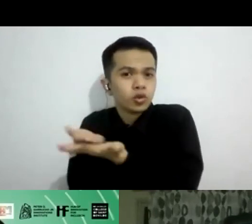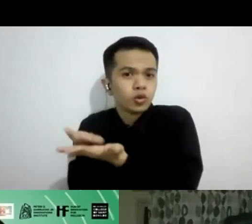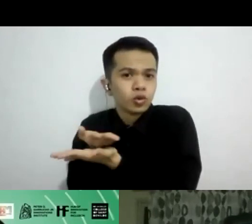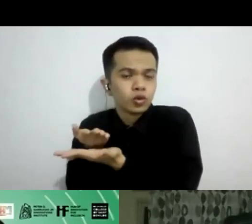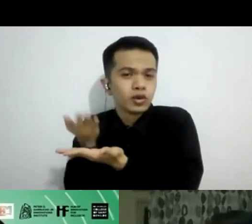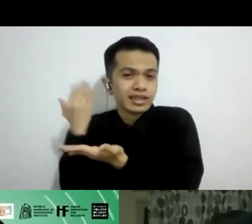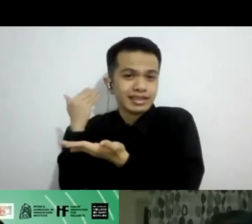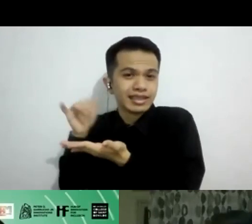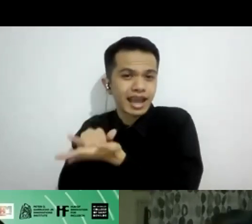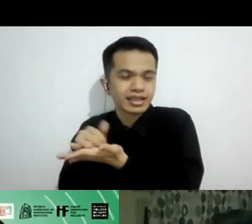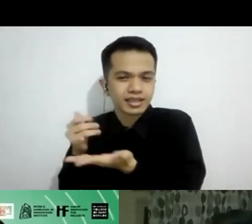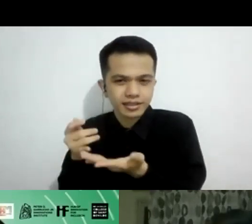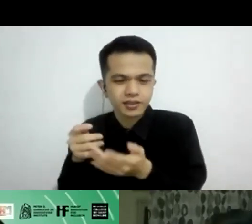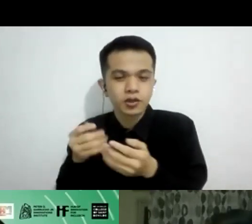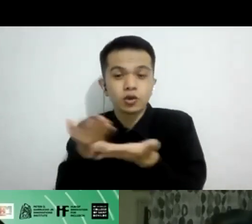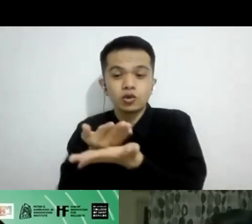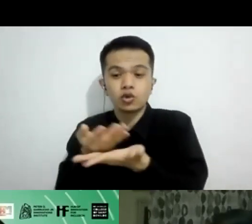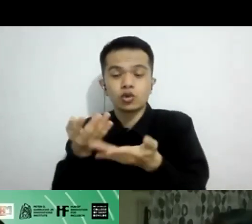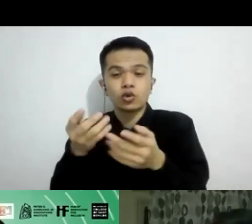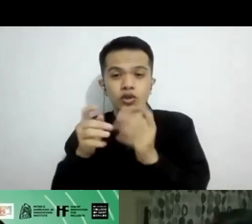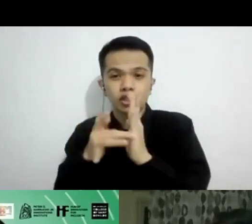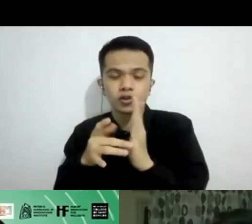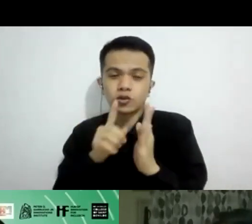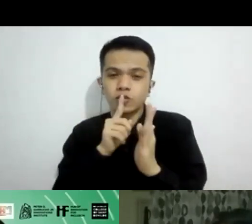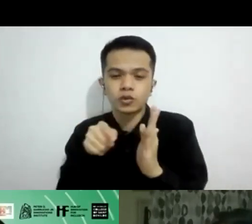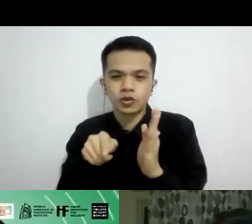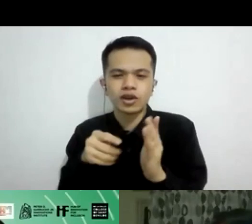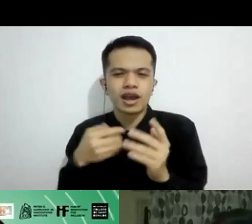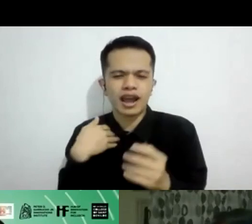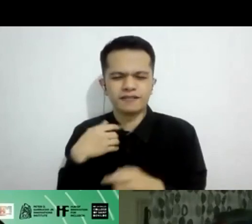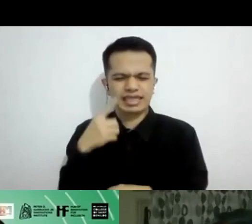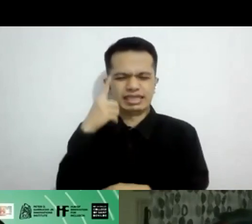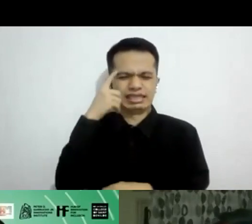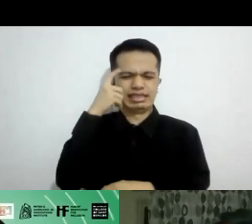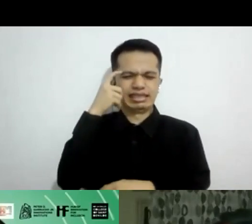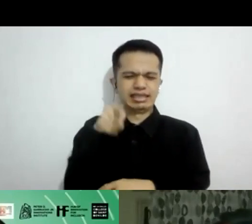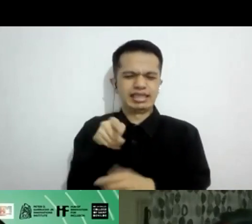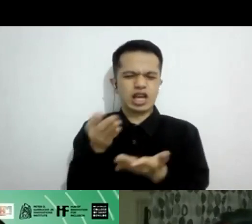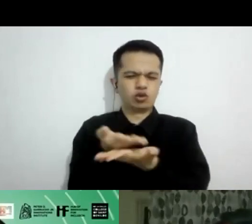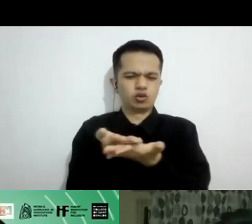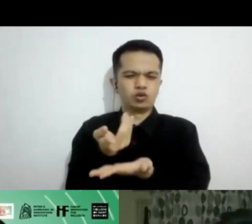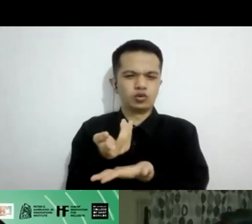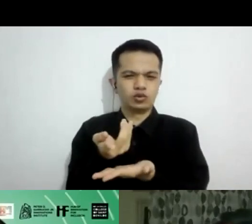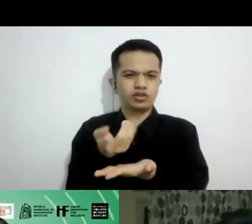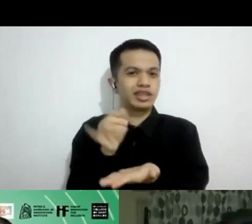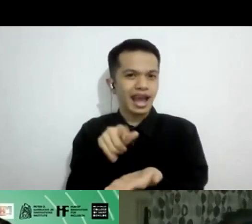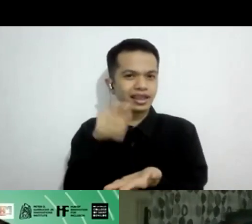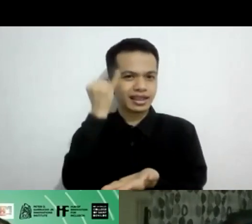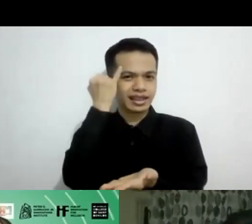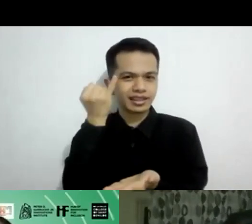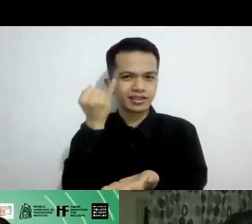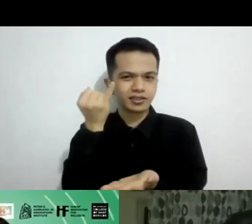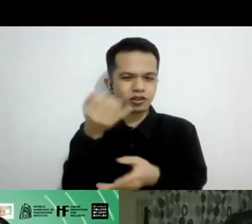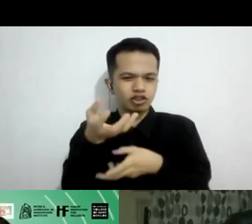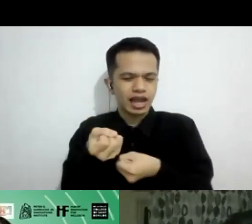new technology, there is often a lot of distrust and, um, it's new. There's not a lot of trust